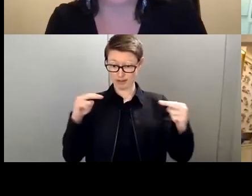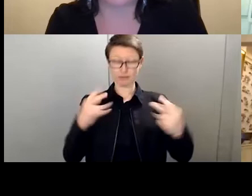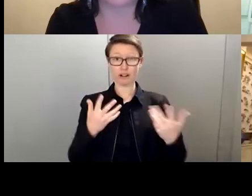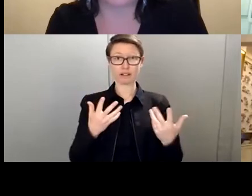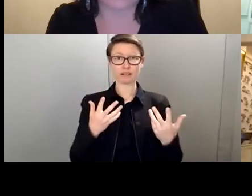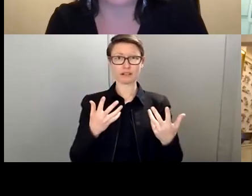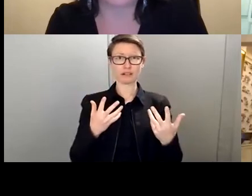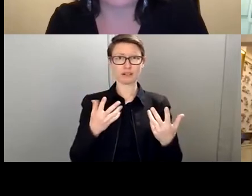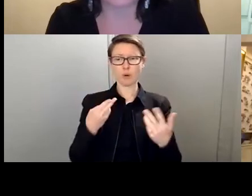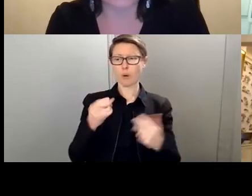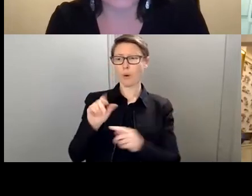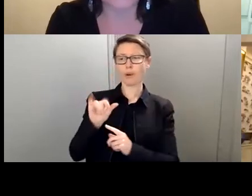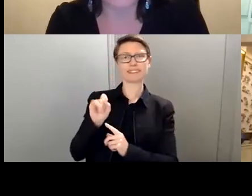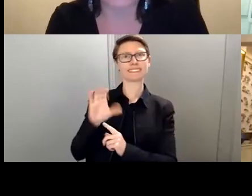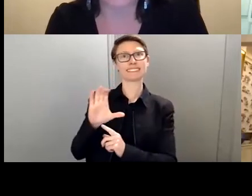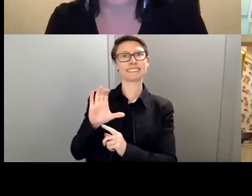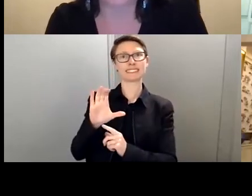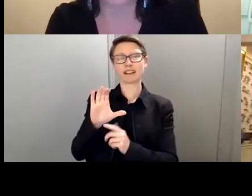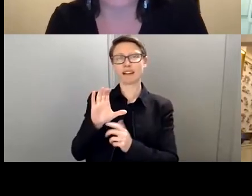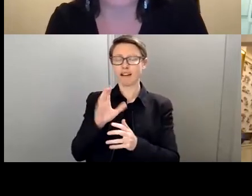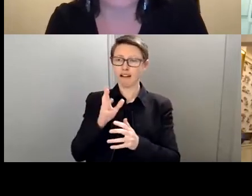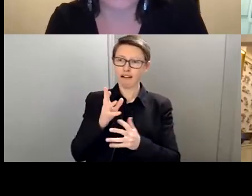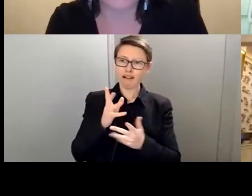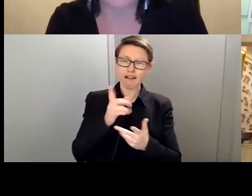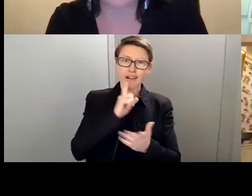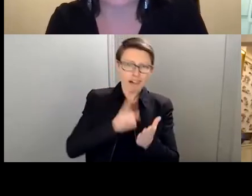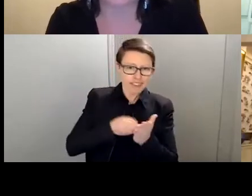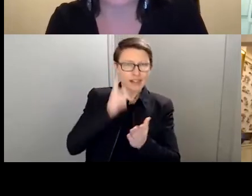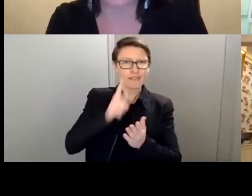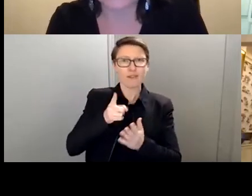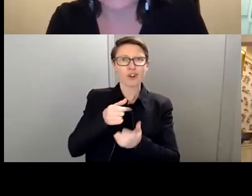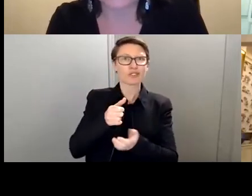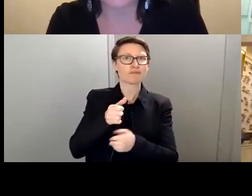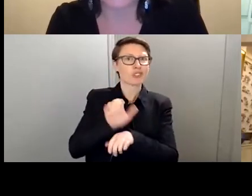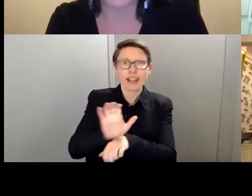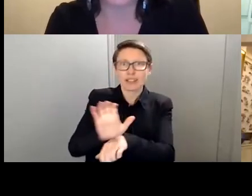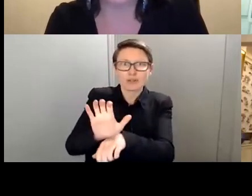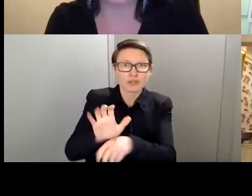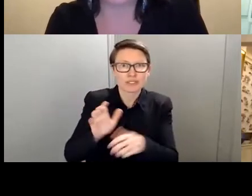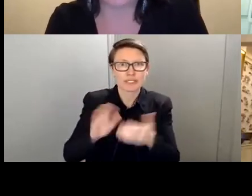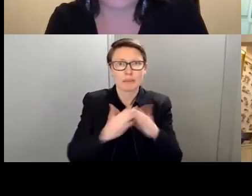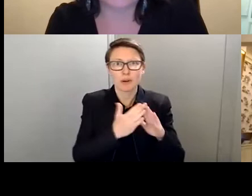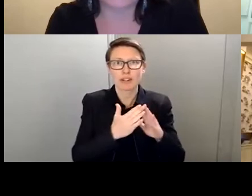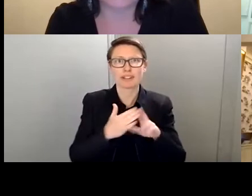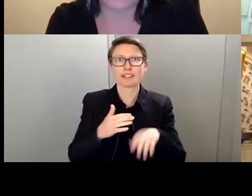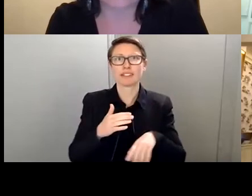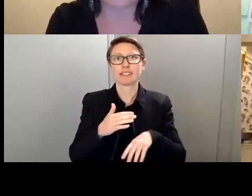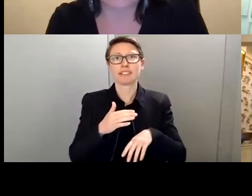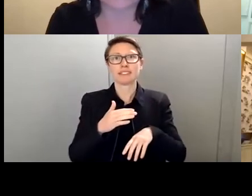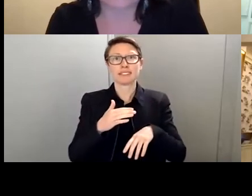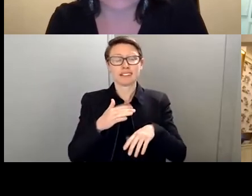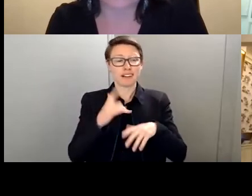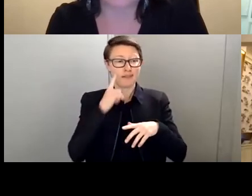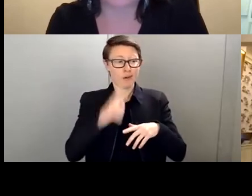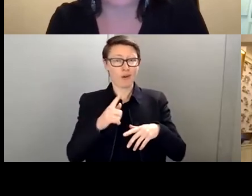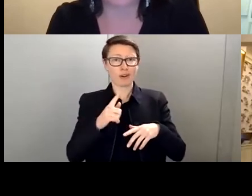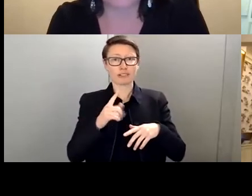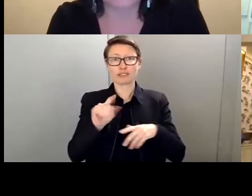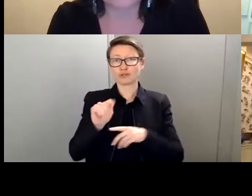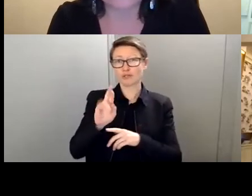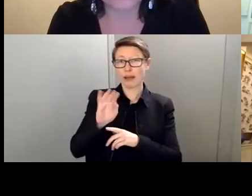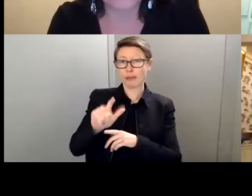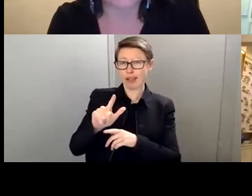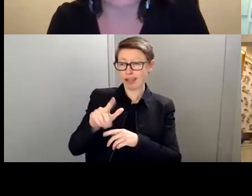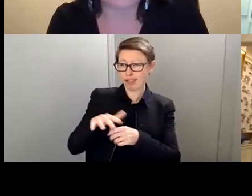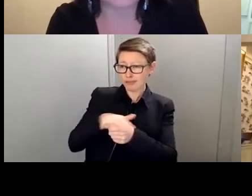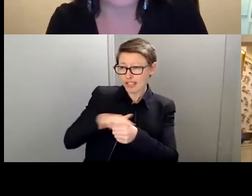authentic to the grassroots communities, the tribal communities on the reservations, the stories that come from our